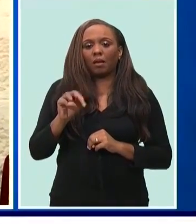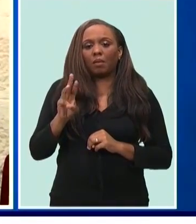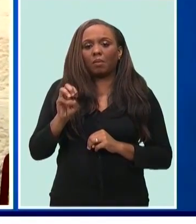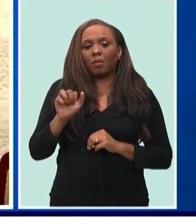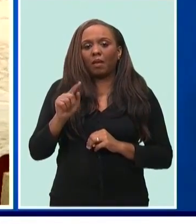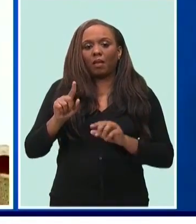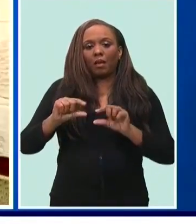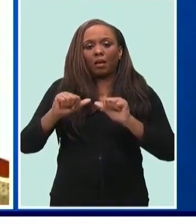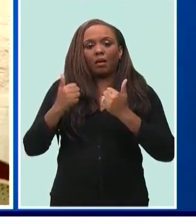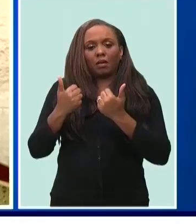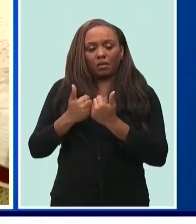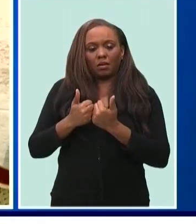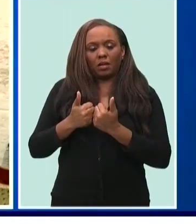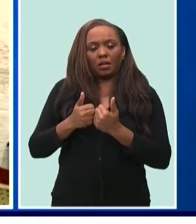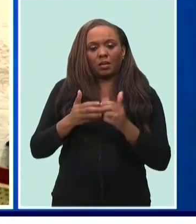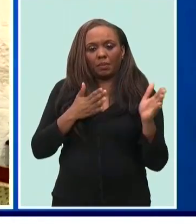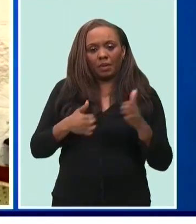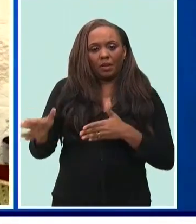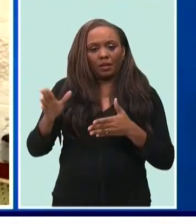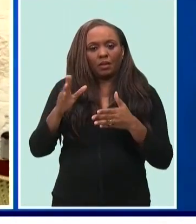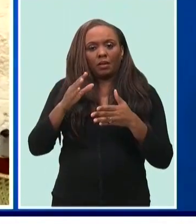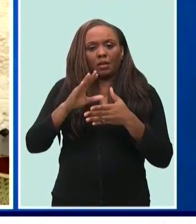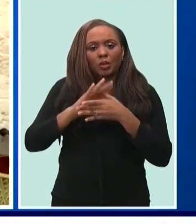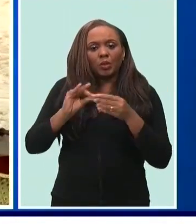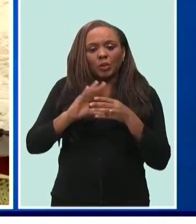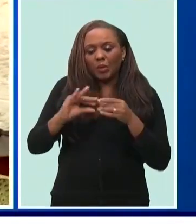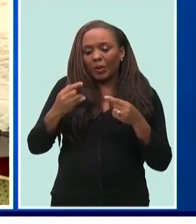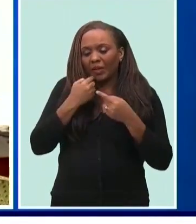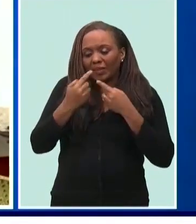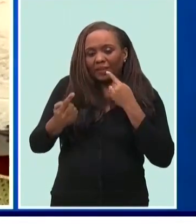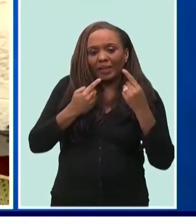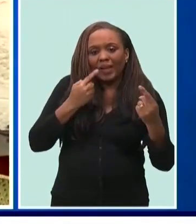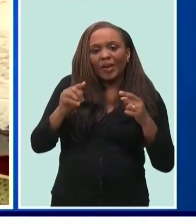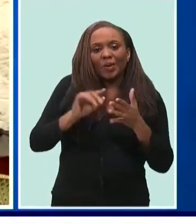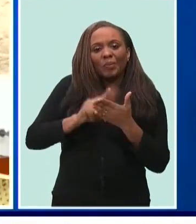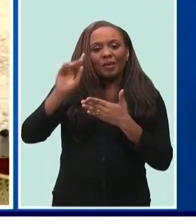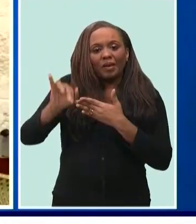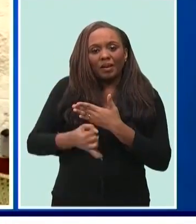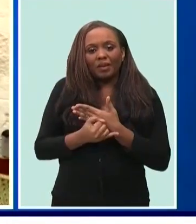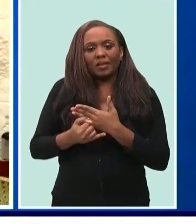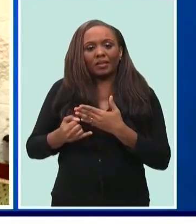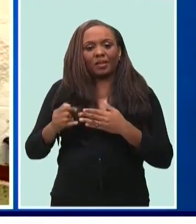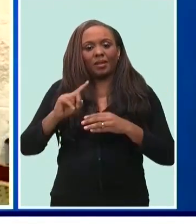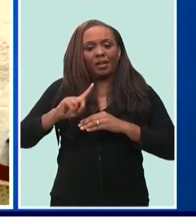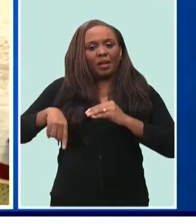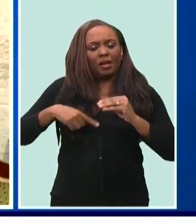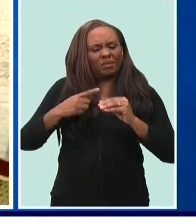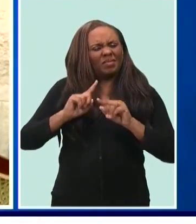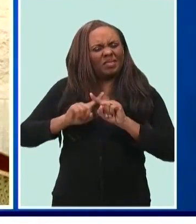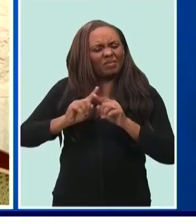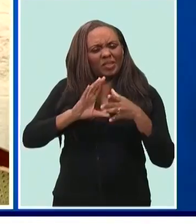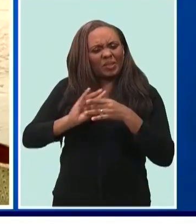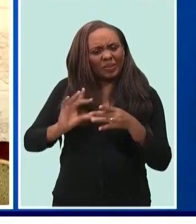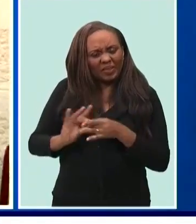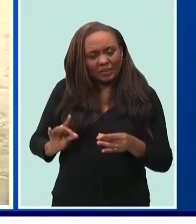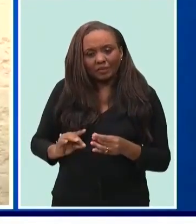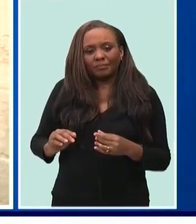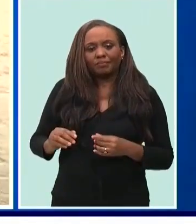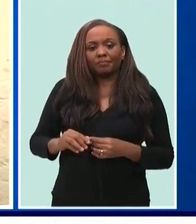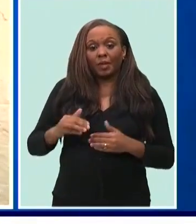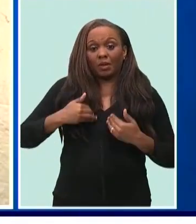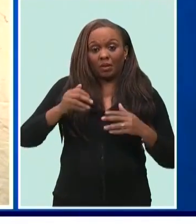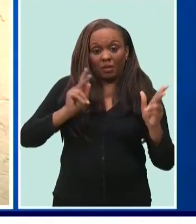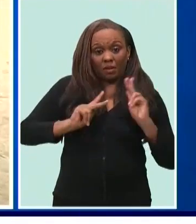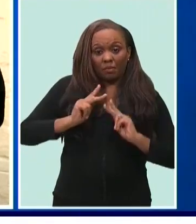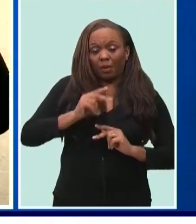Age, which organized a storytelling project with the aim of connecting people of all ages across the Commonwealth. Through the project, young people